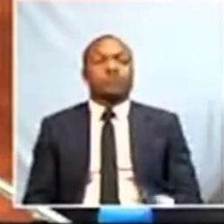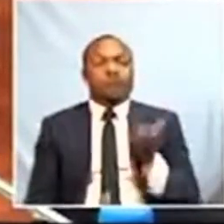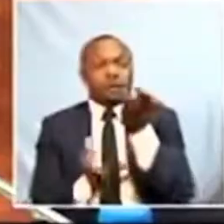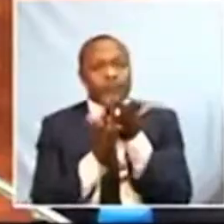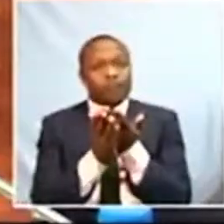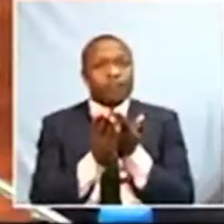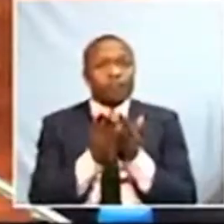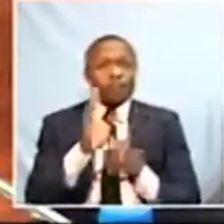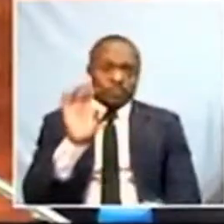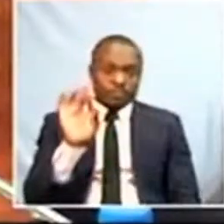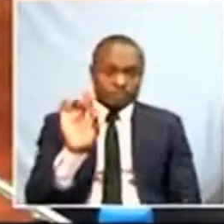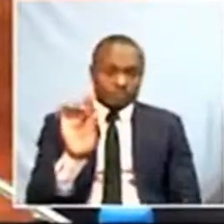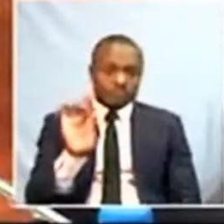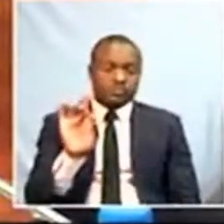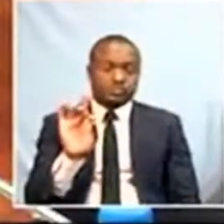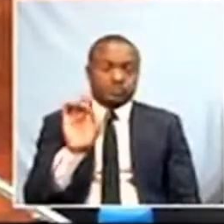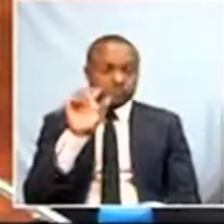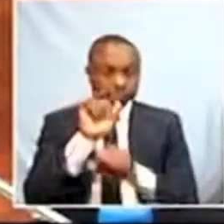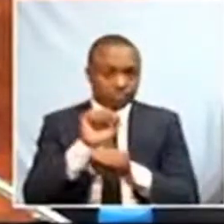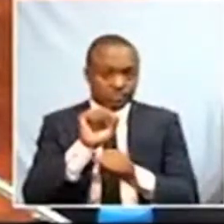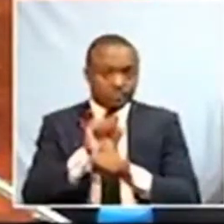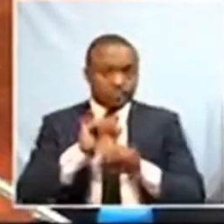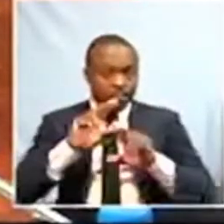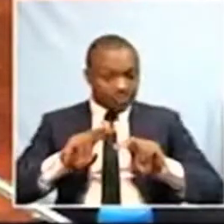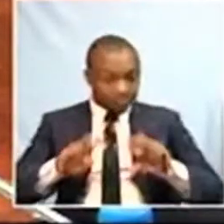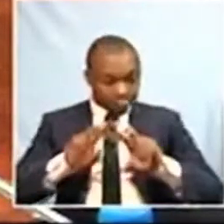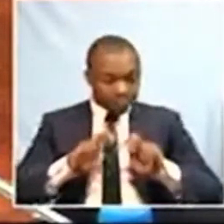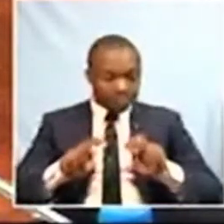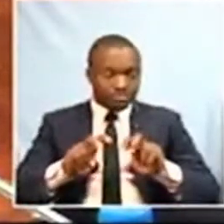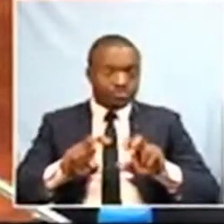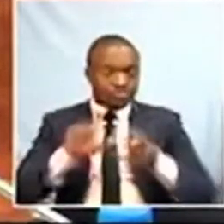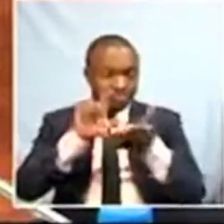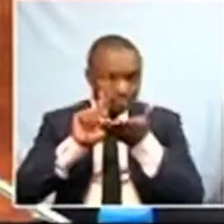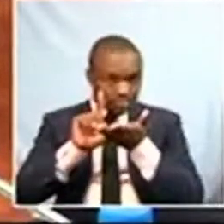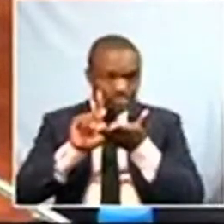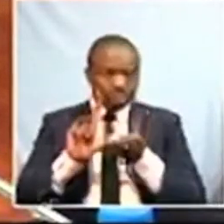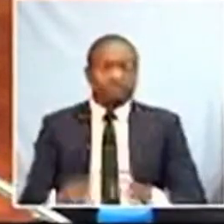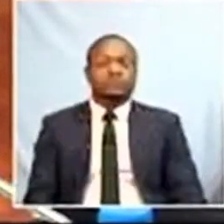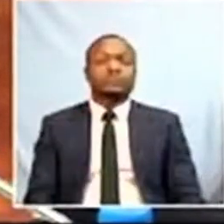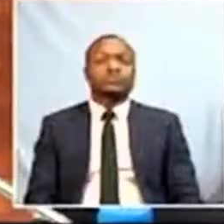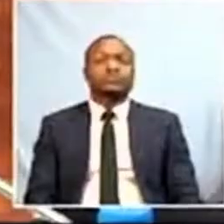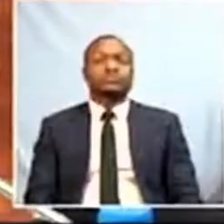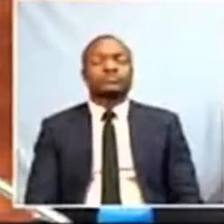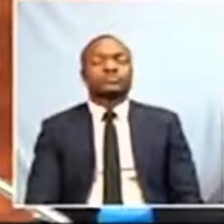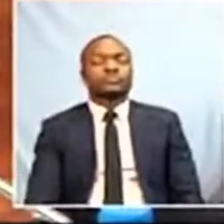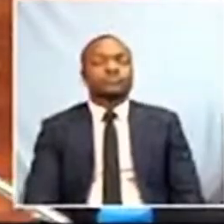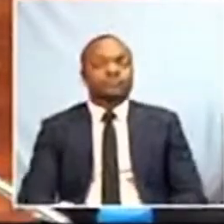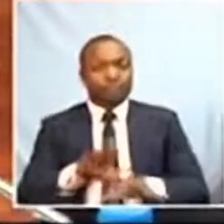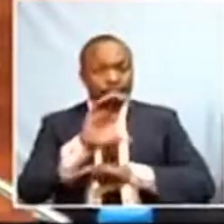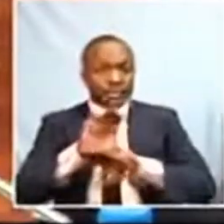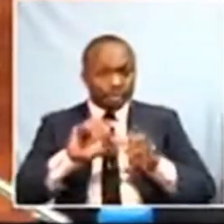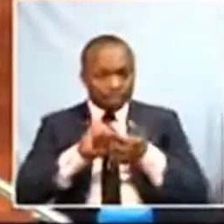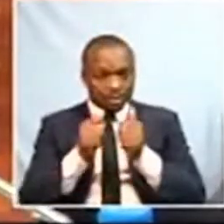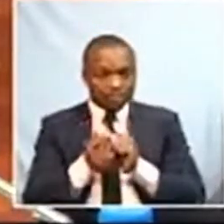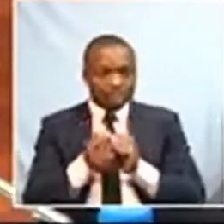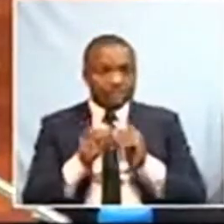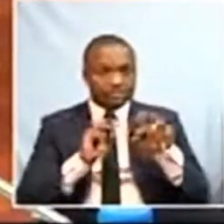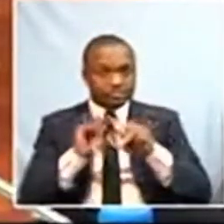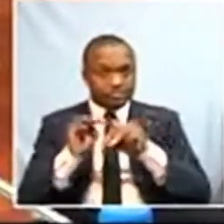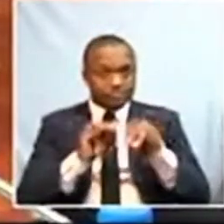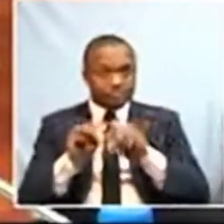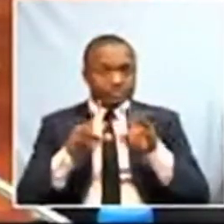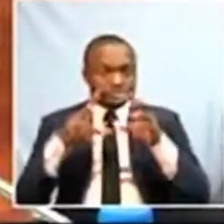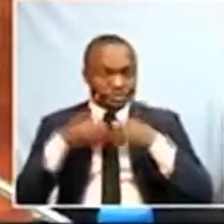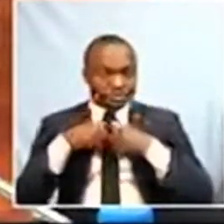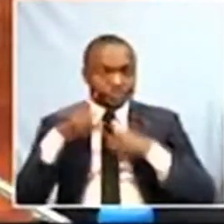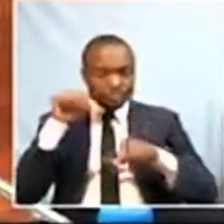Appendix 8, performance analysis, soft loans. Cause of query. Management